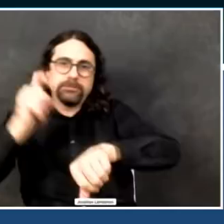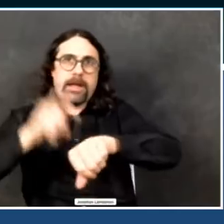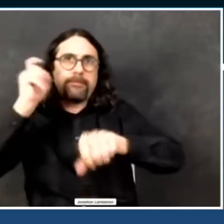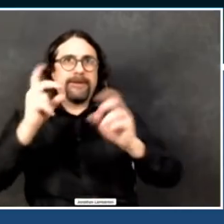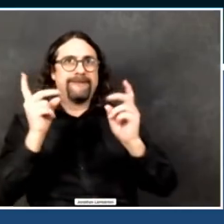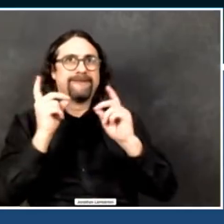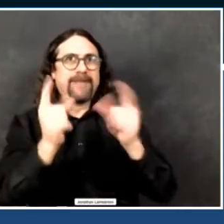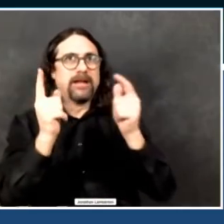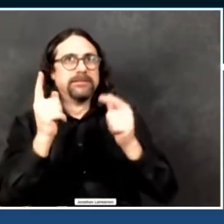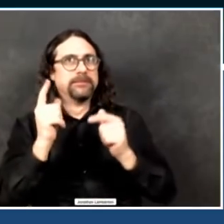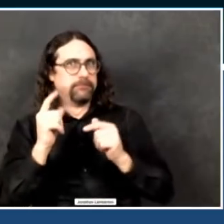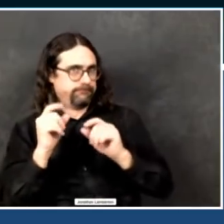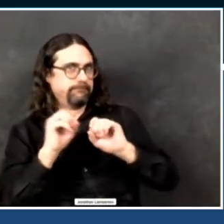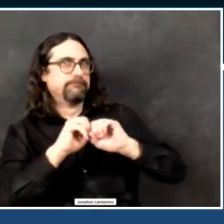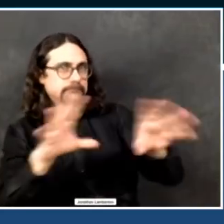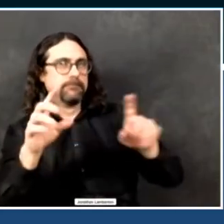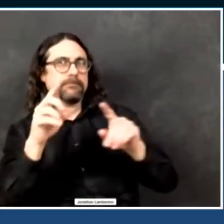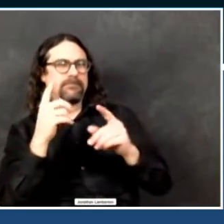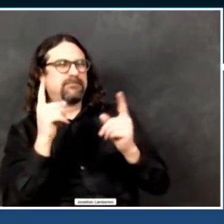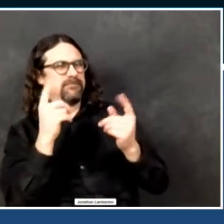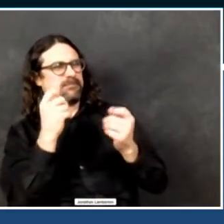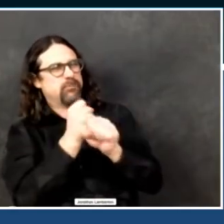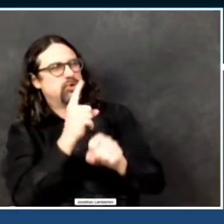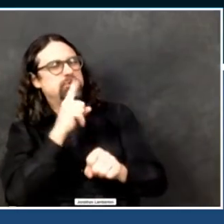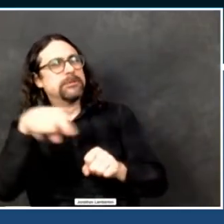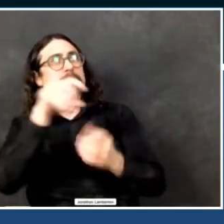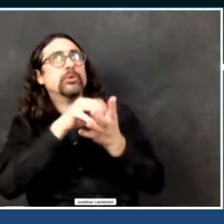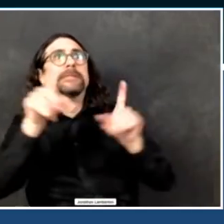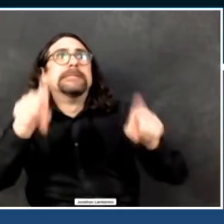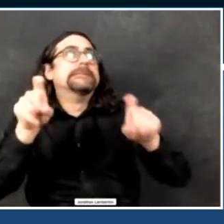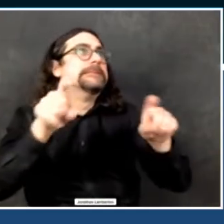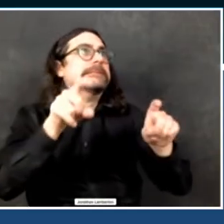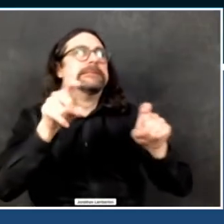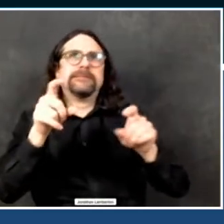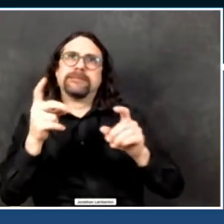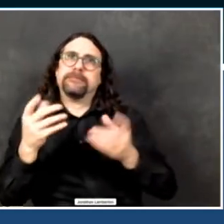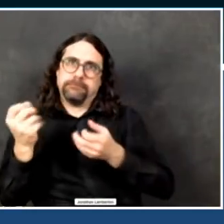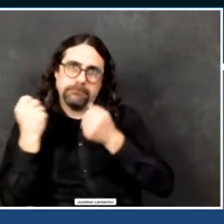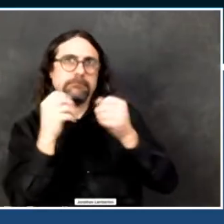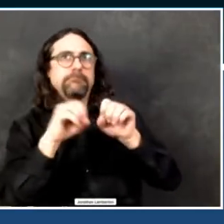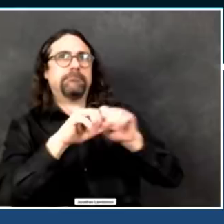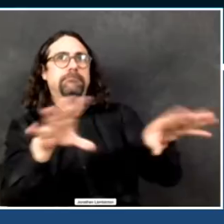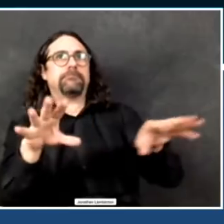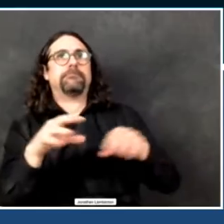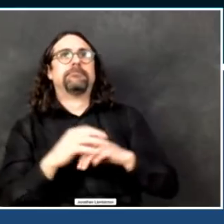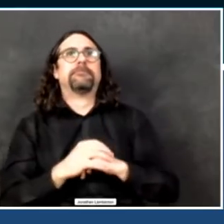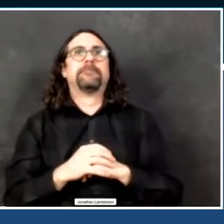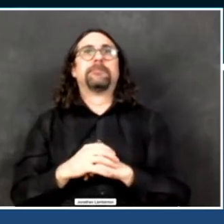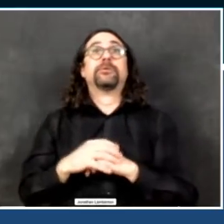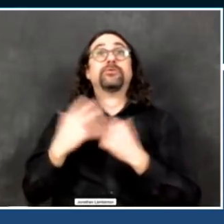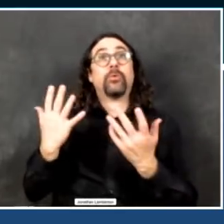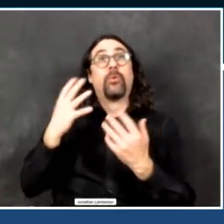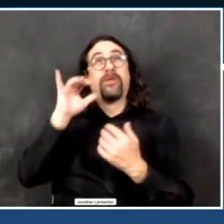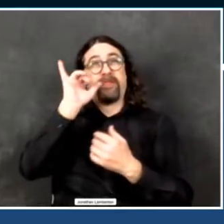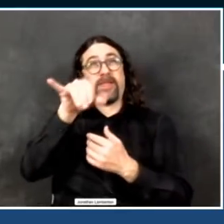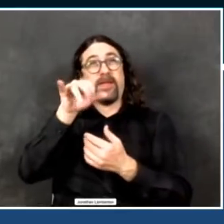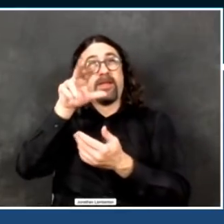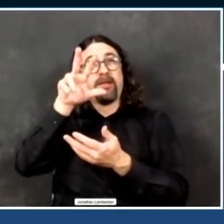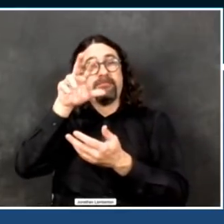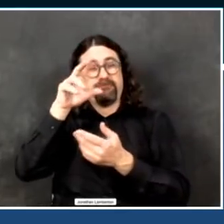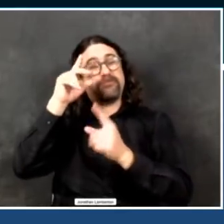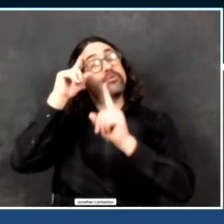every child has an equal opportunity to learn. And I know that is a labor of love for them, so I want to thank you, Tim, and thank you everyone at Apple.